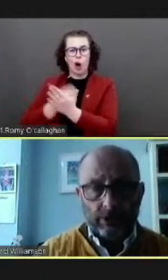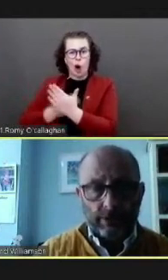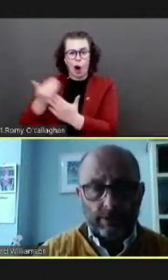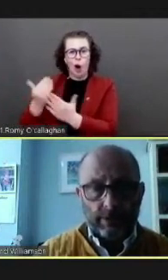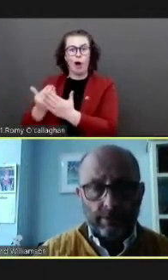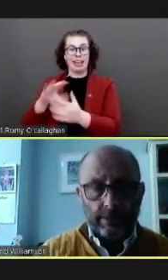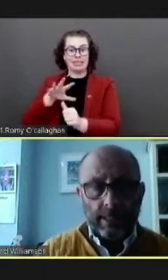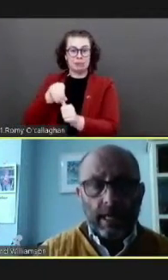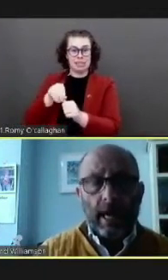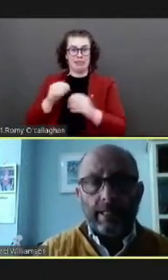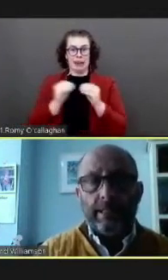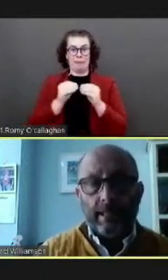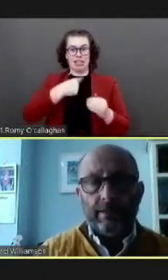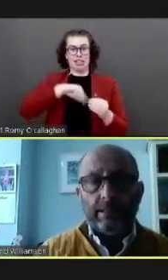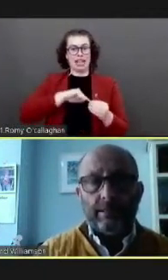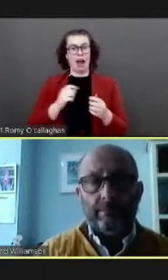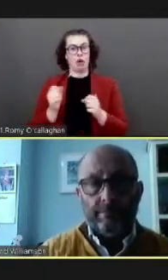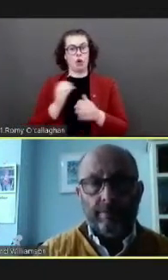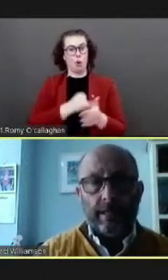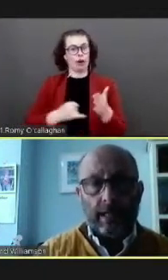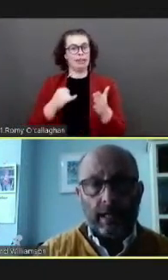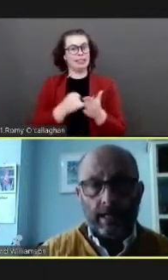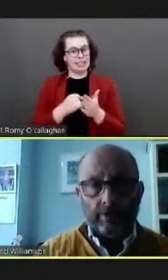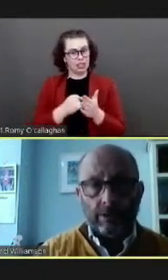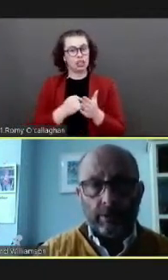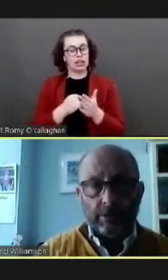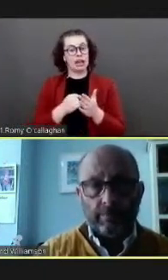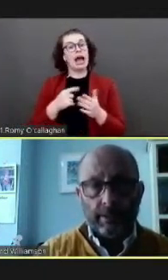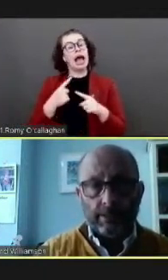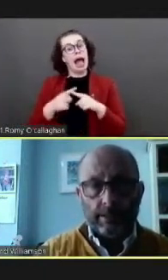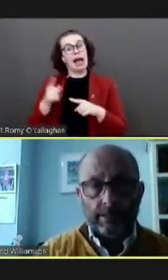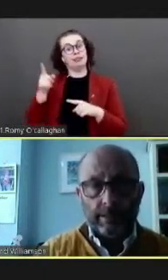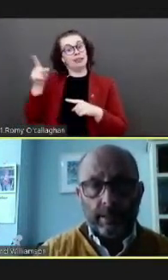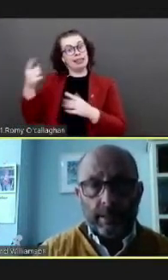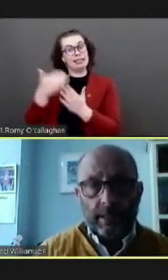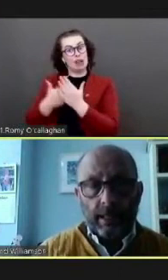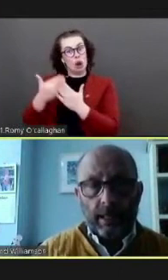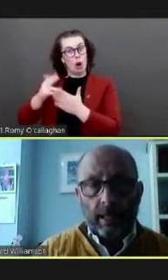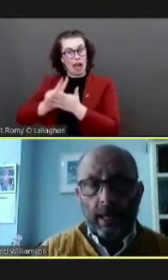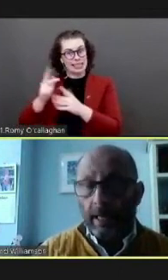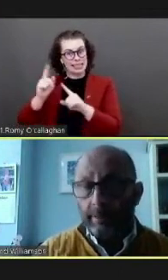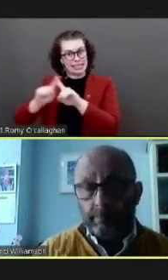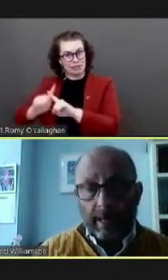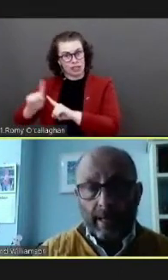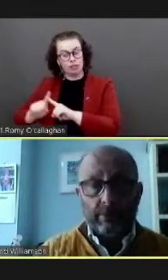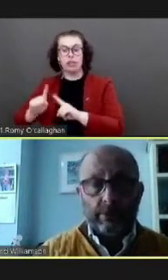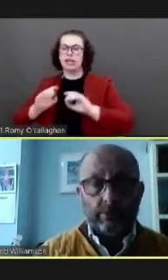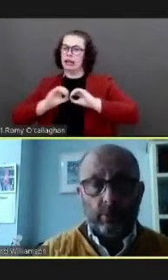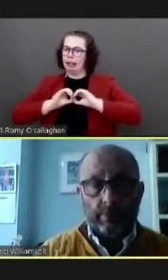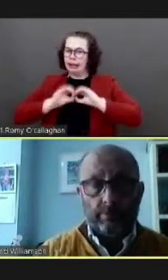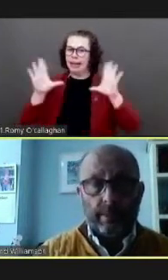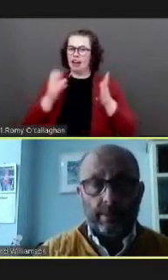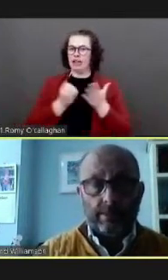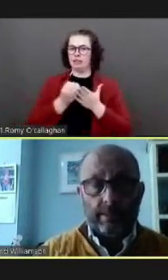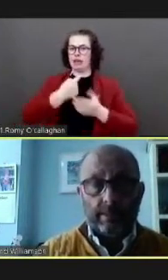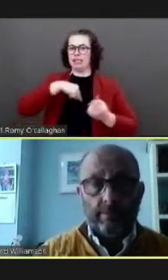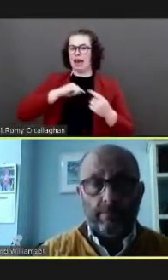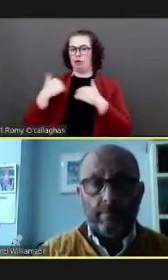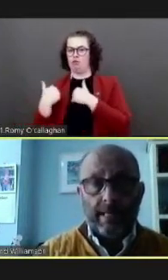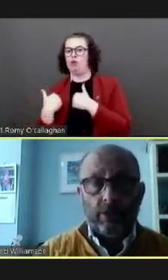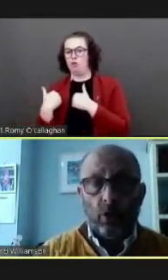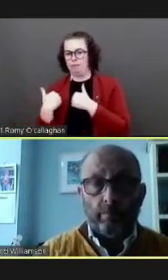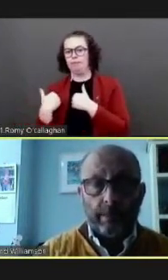specifically mention the service and give it very clear responsibilities. And perhaps one of the things